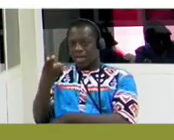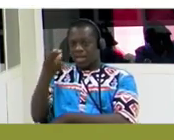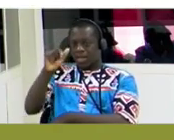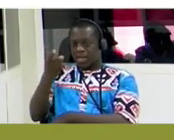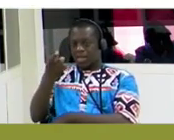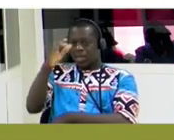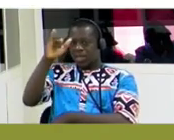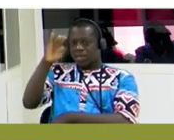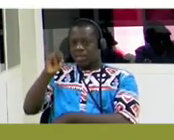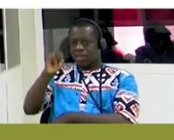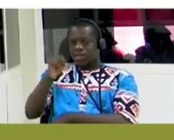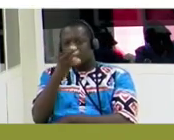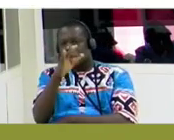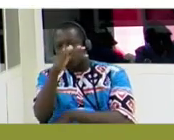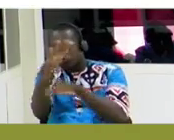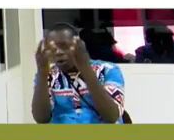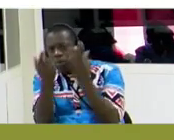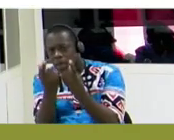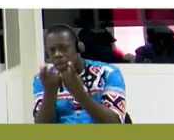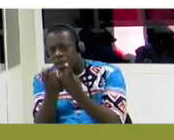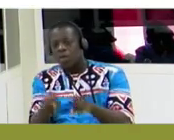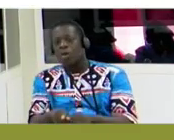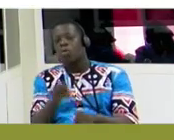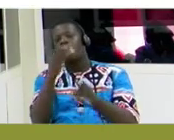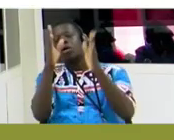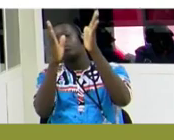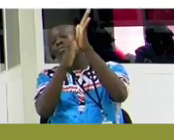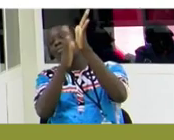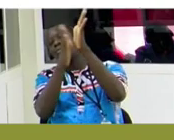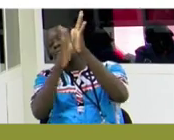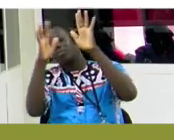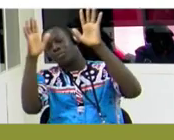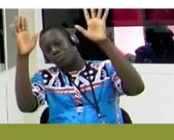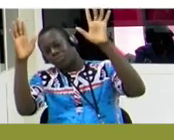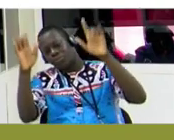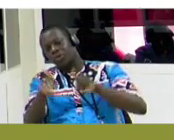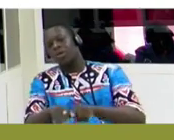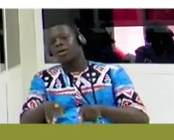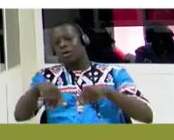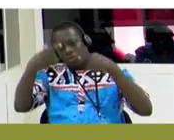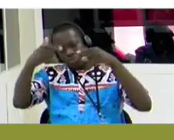say, congratulations, keep it up. What he said to us.